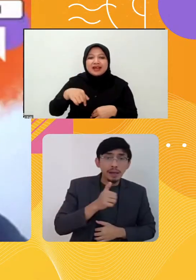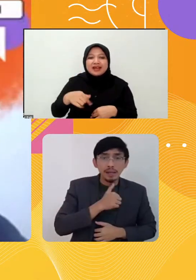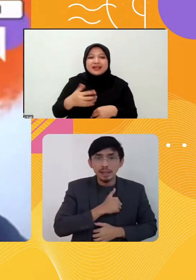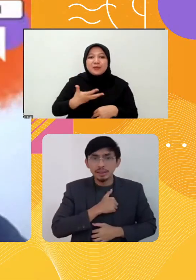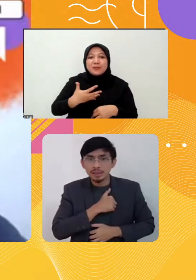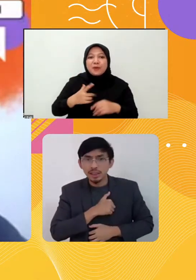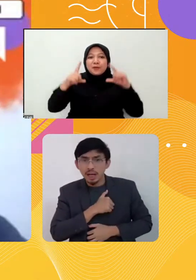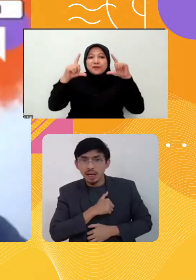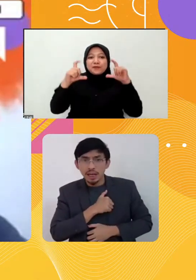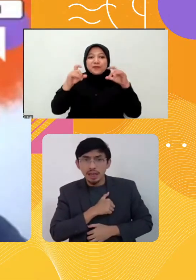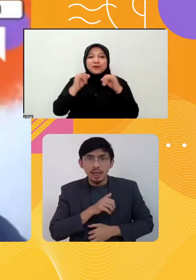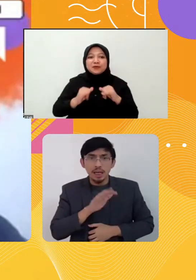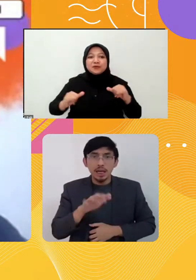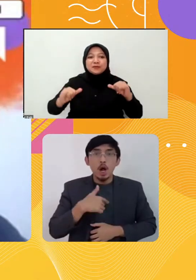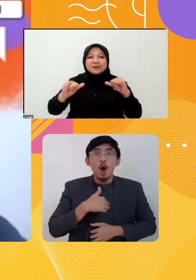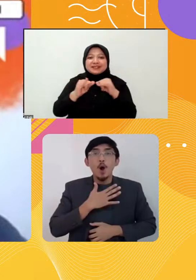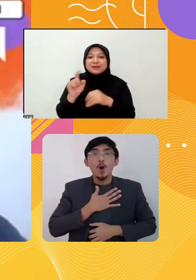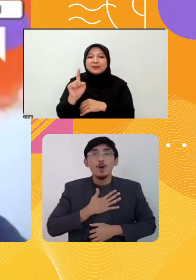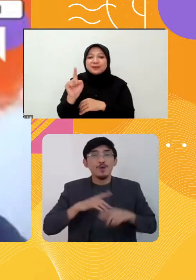together?